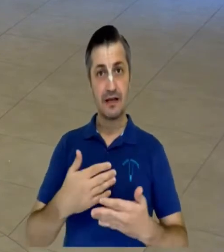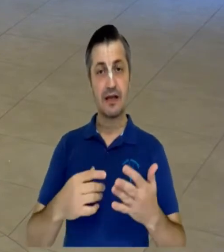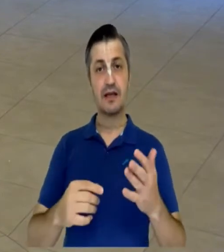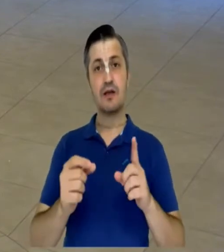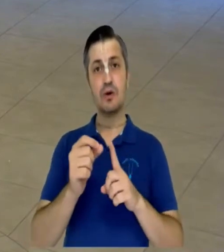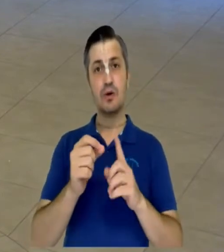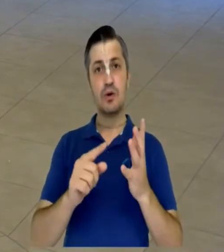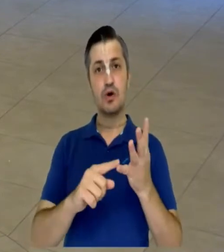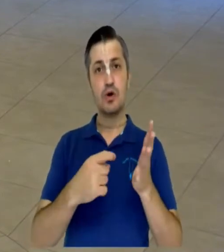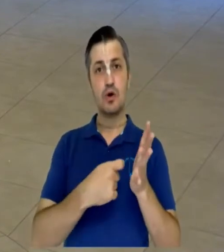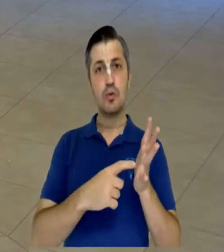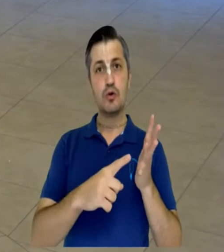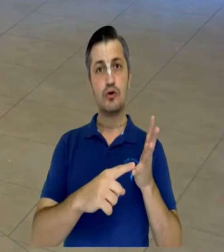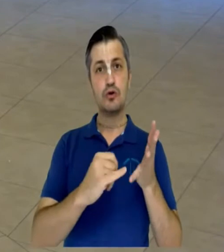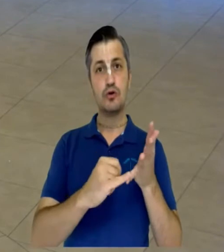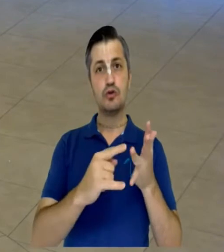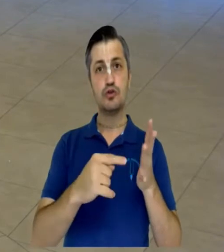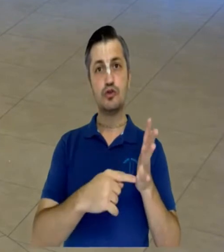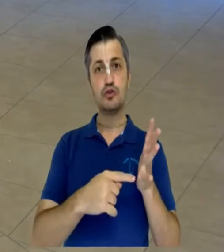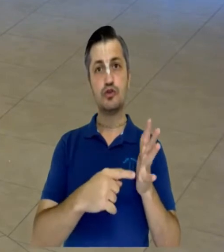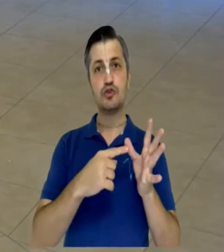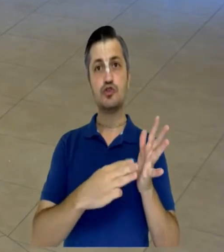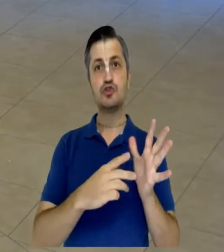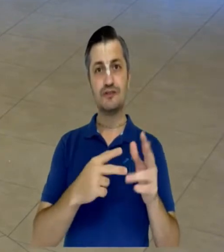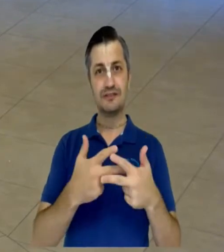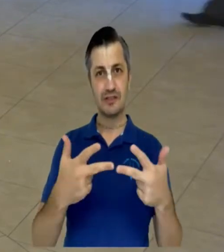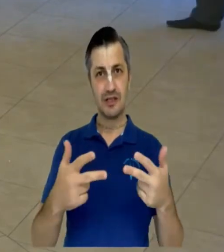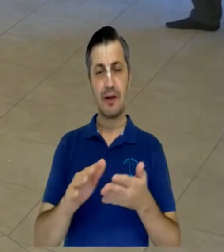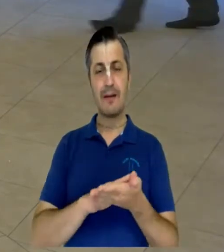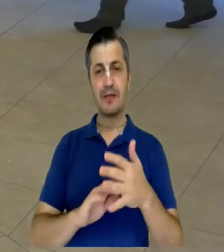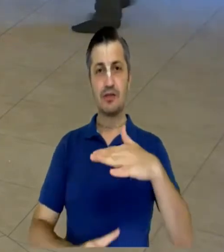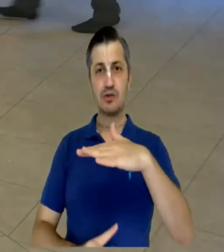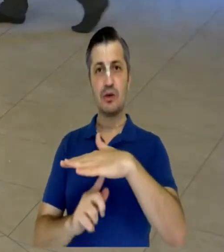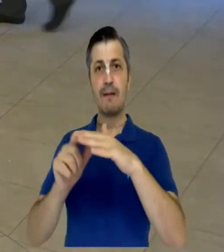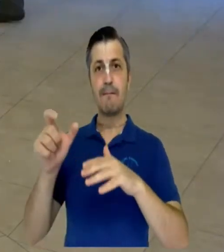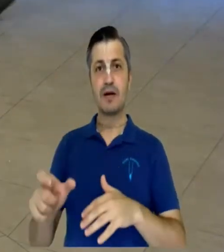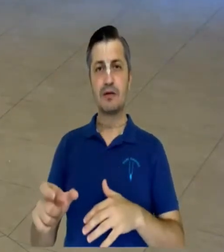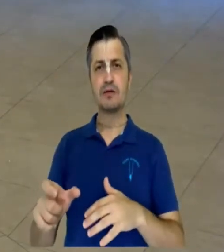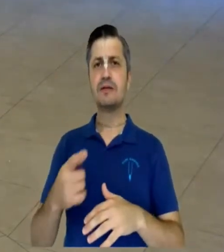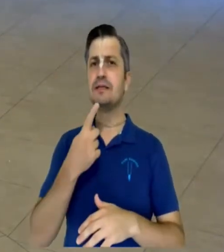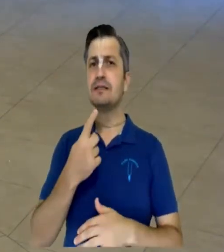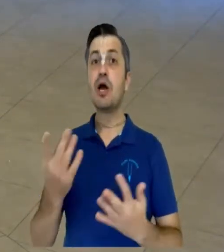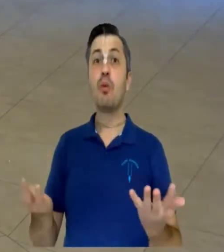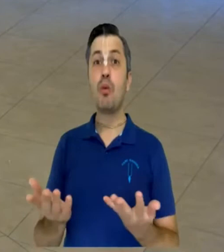Person. Loke in the world and Vede in the Veda. So,